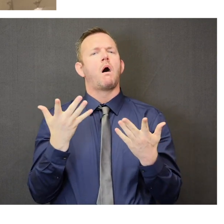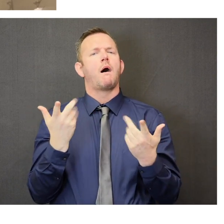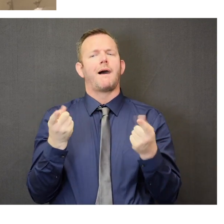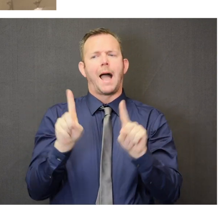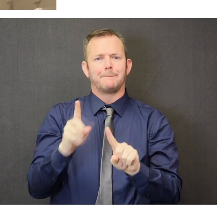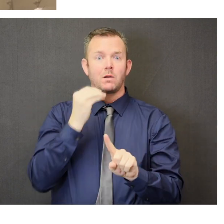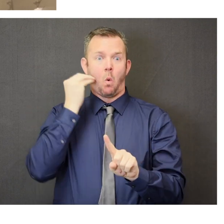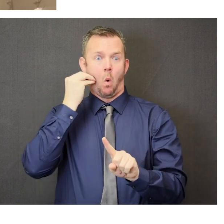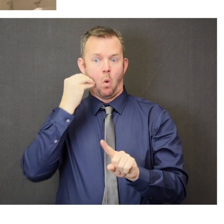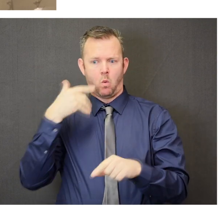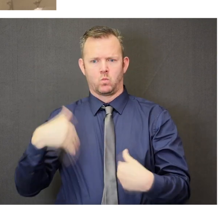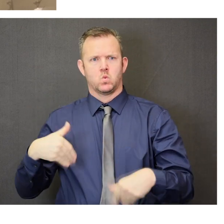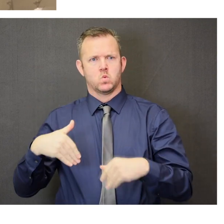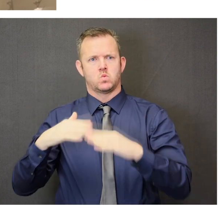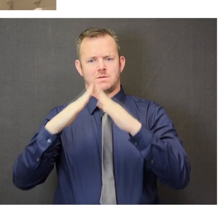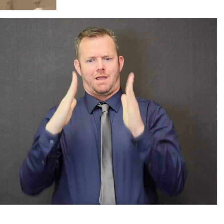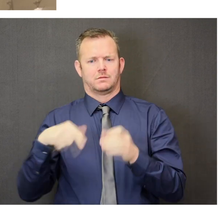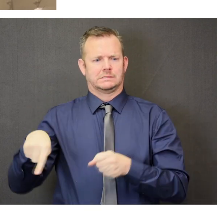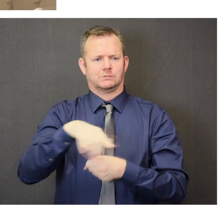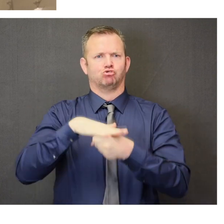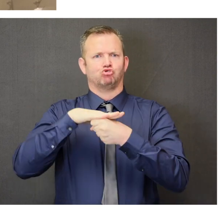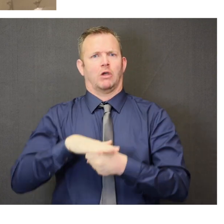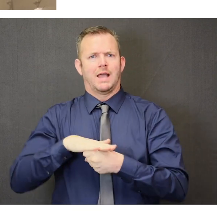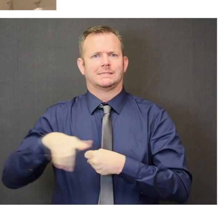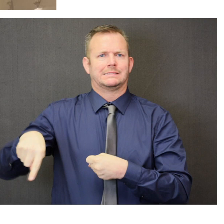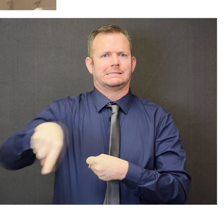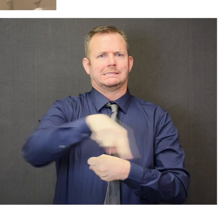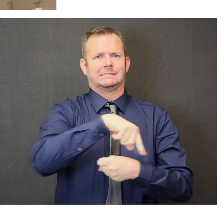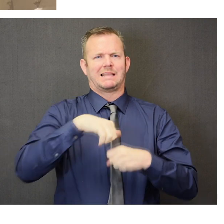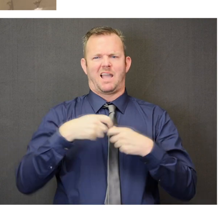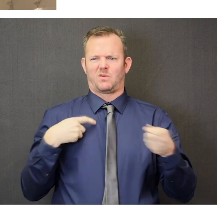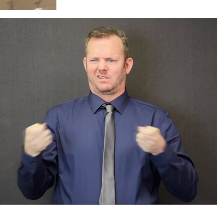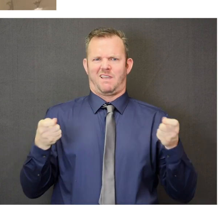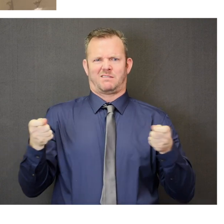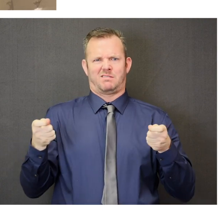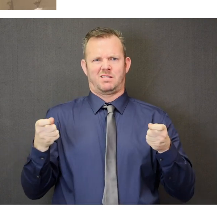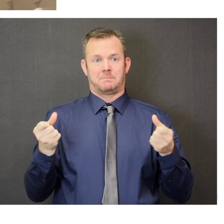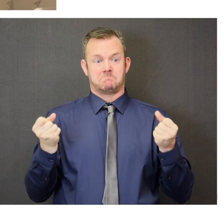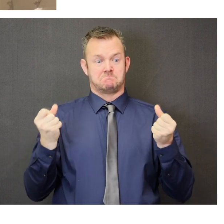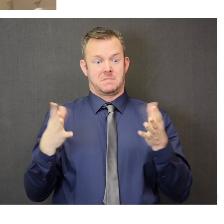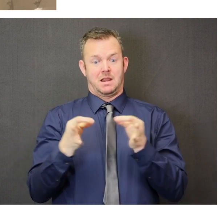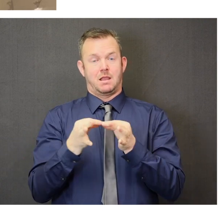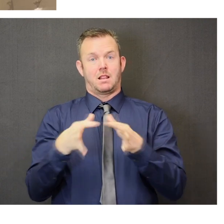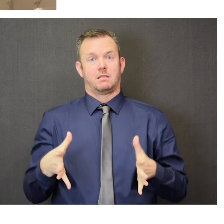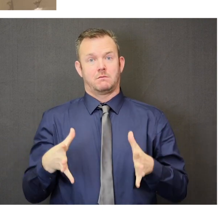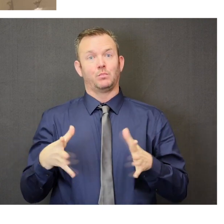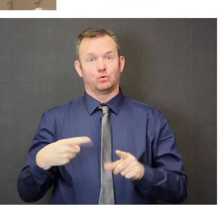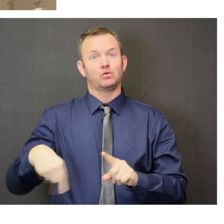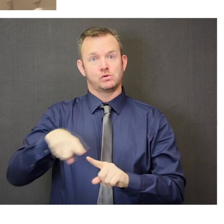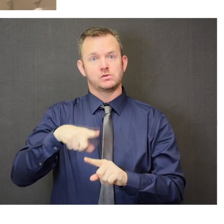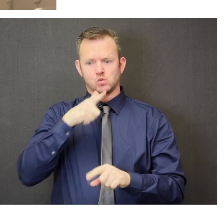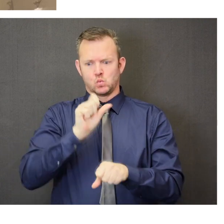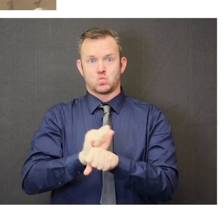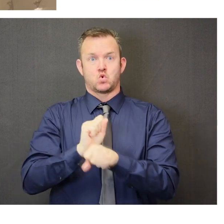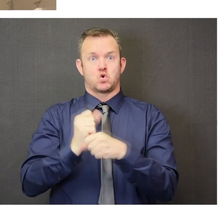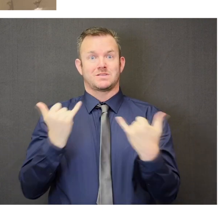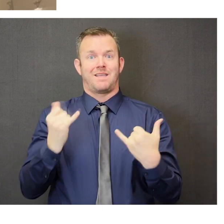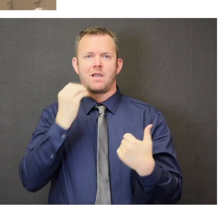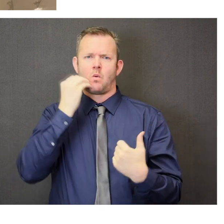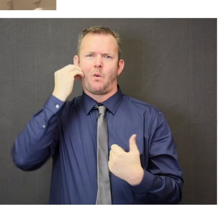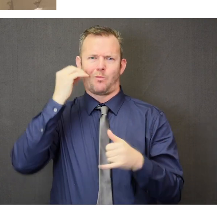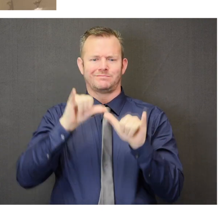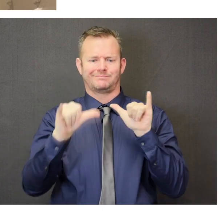home? How do we manage stress at home? Many language professionals work on a regular basis from their